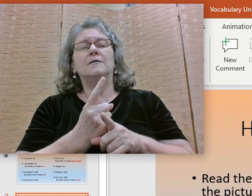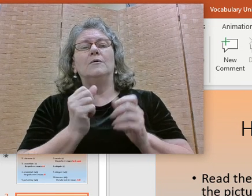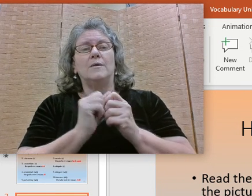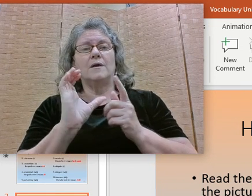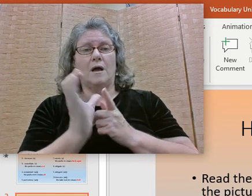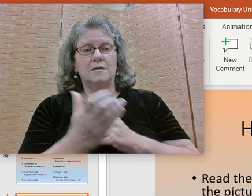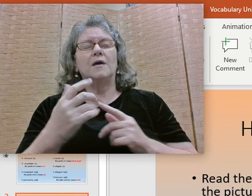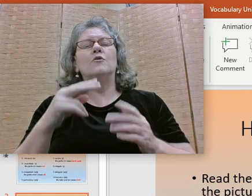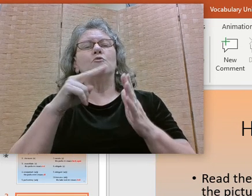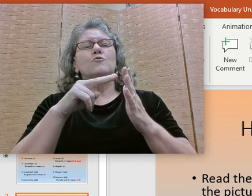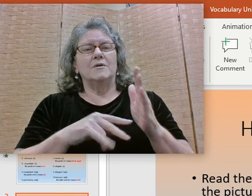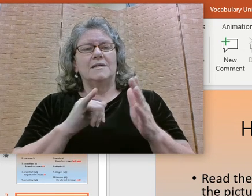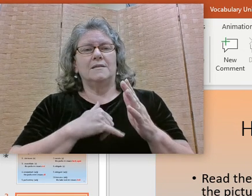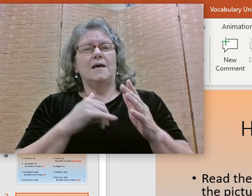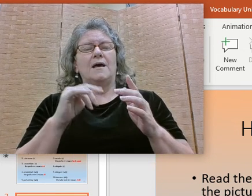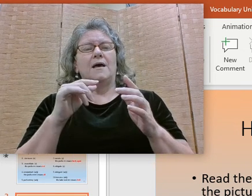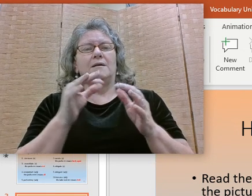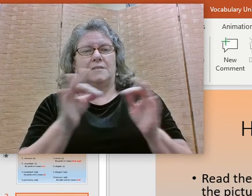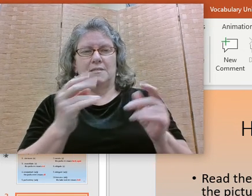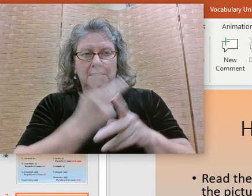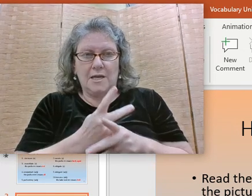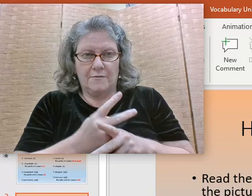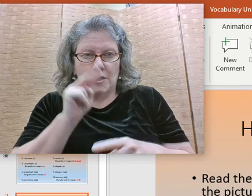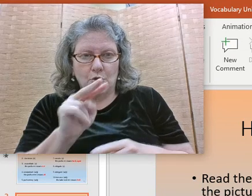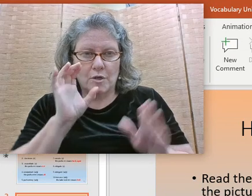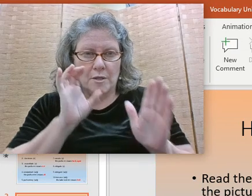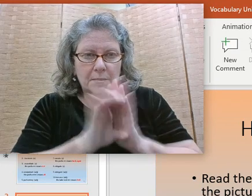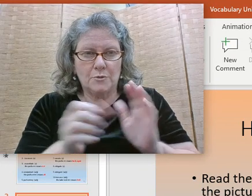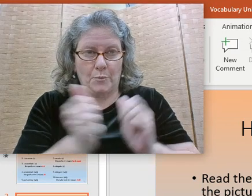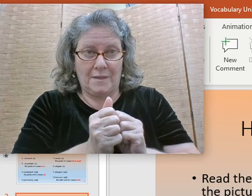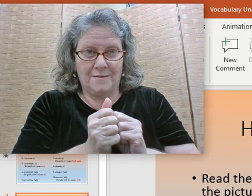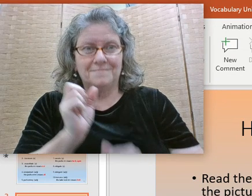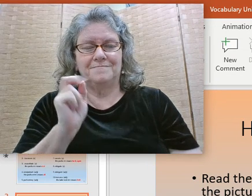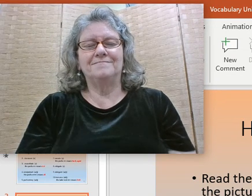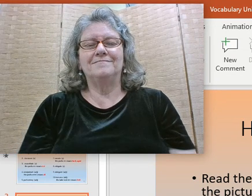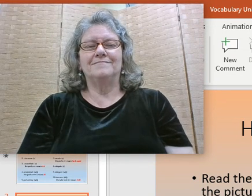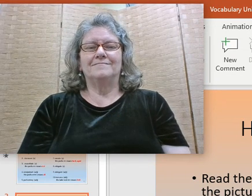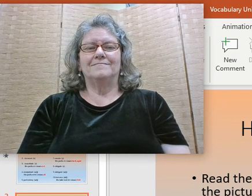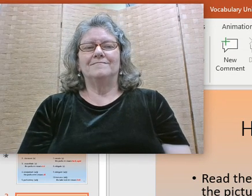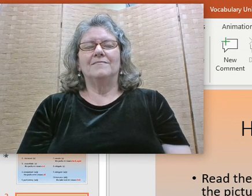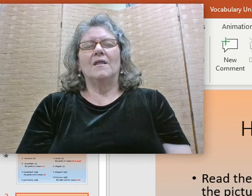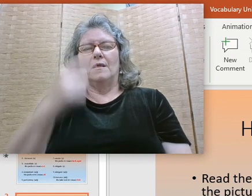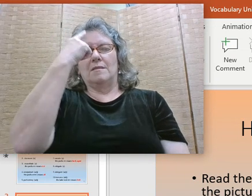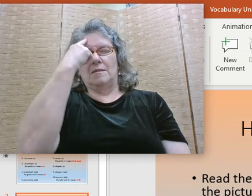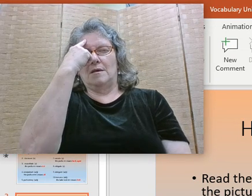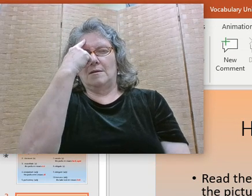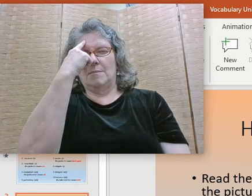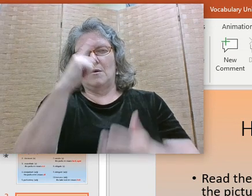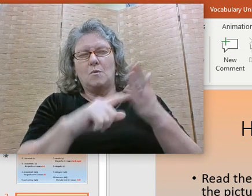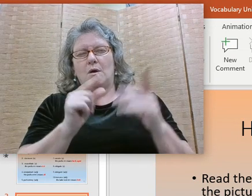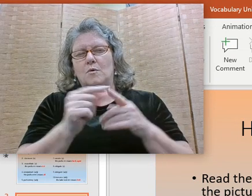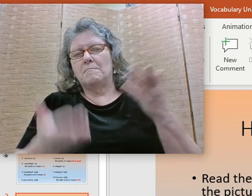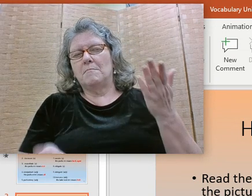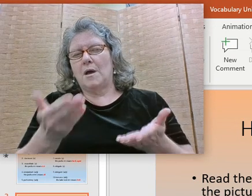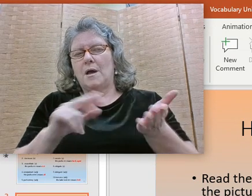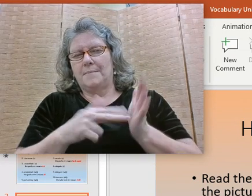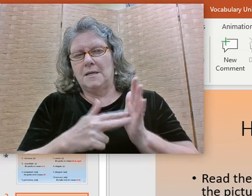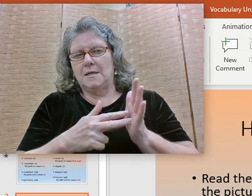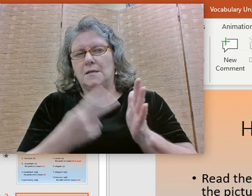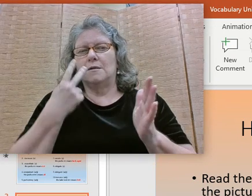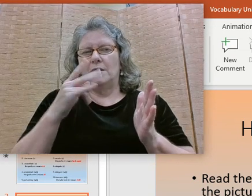to read that sentence very carefully and look at the picture that accompanies it. Think about what the word might mean based